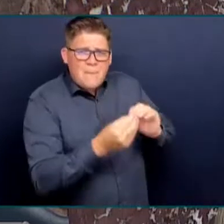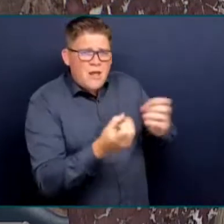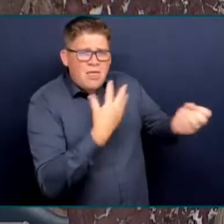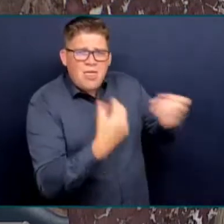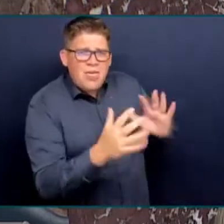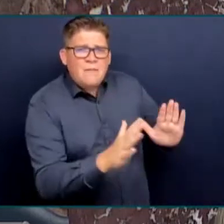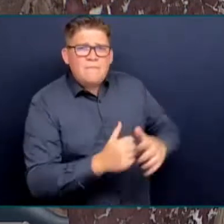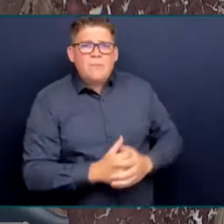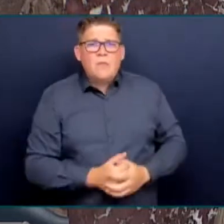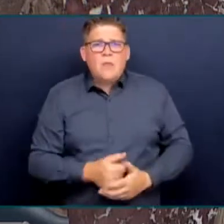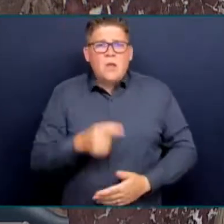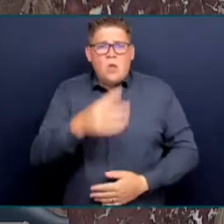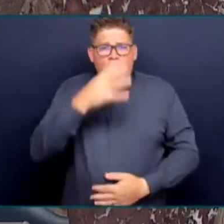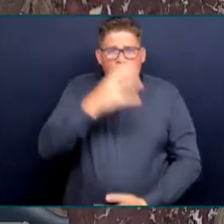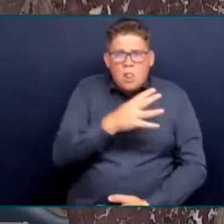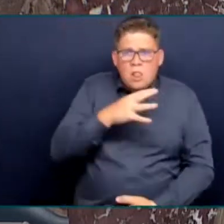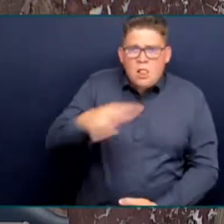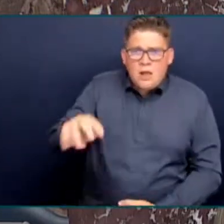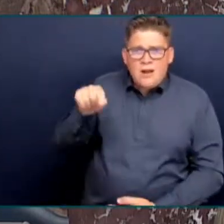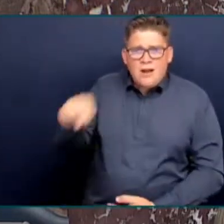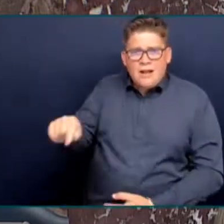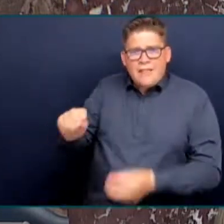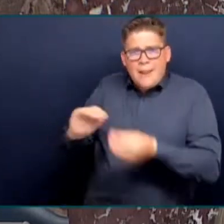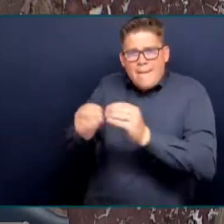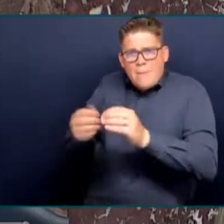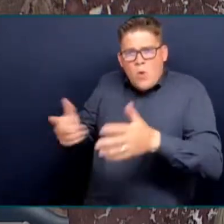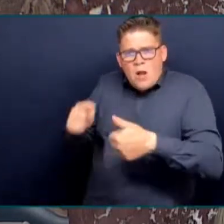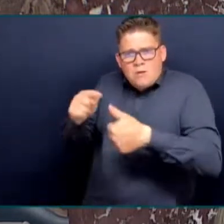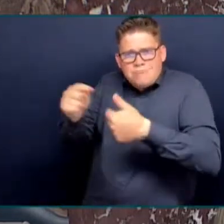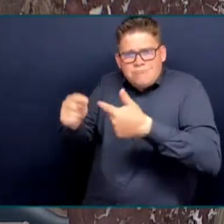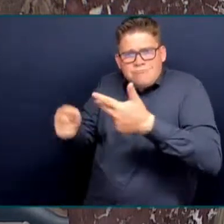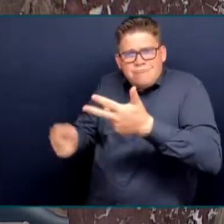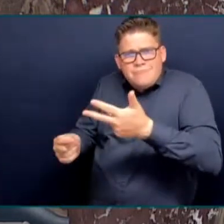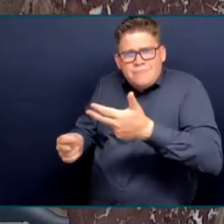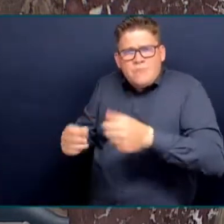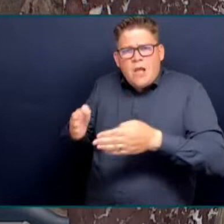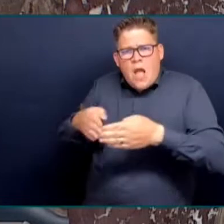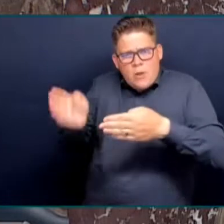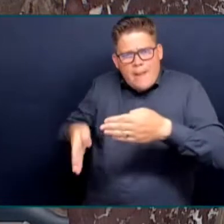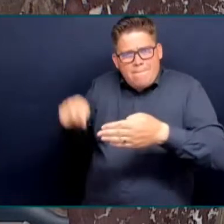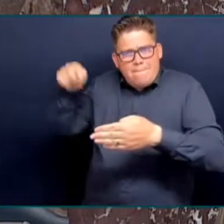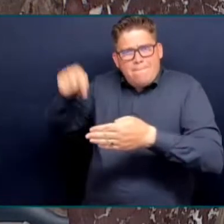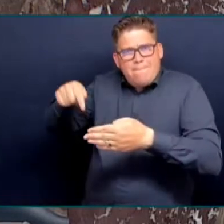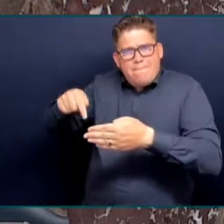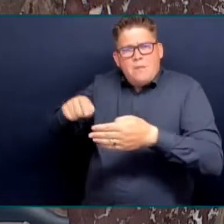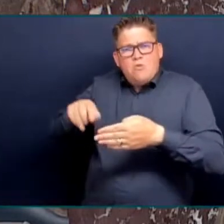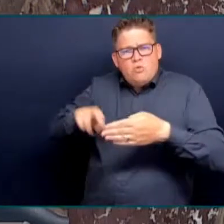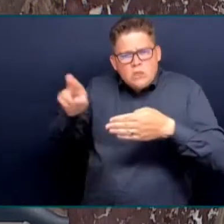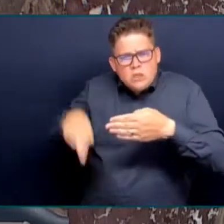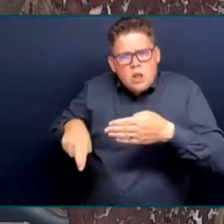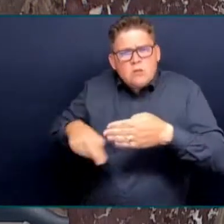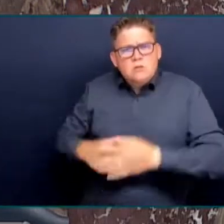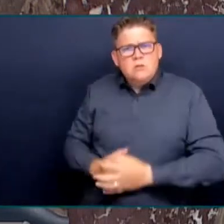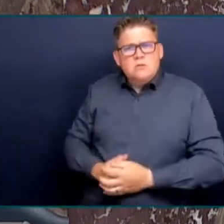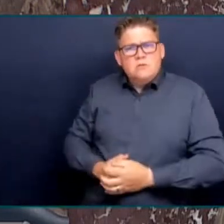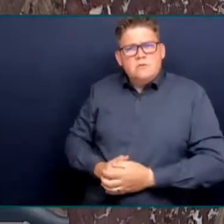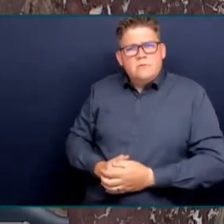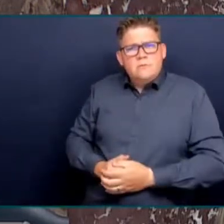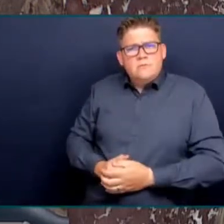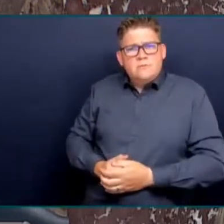the numbers that matter are outcomes and results, what people are actually seeing out of this healthcare